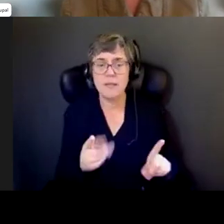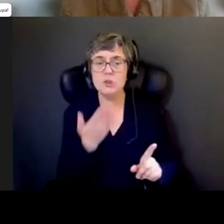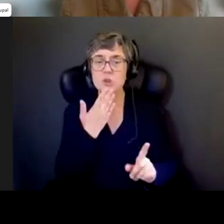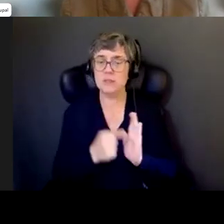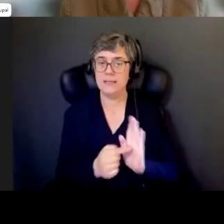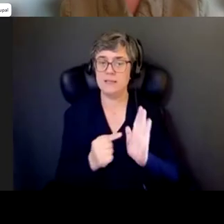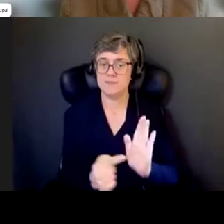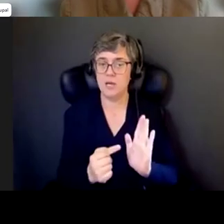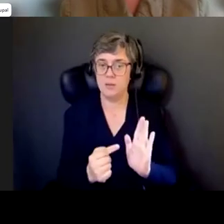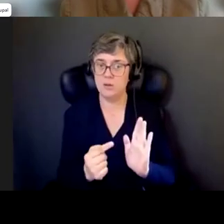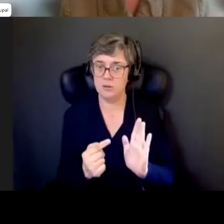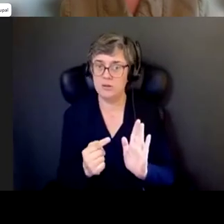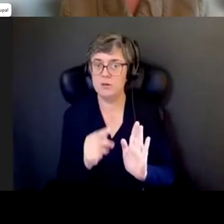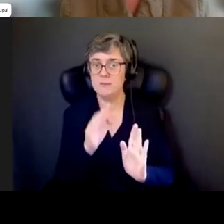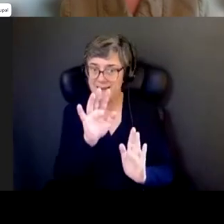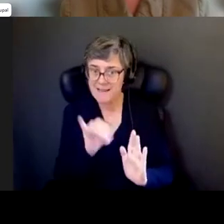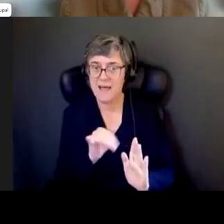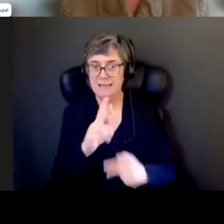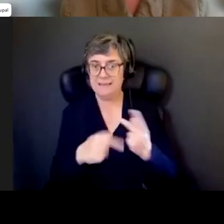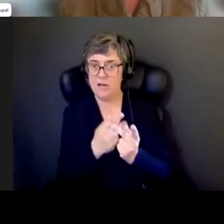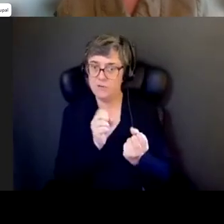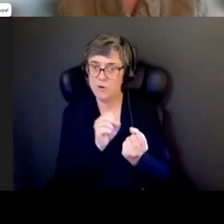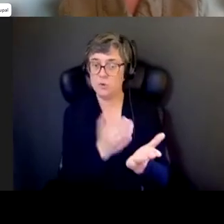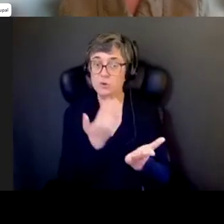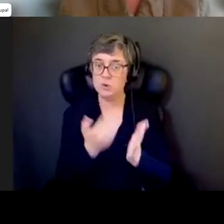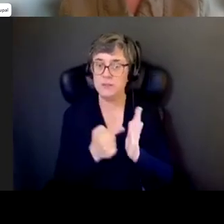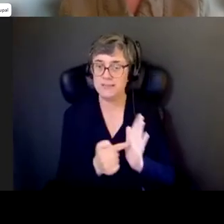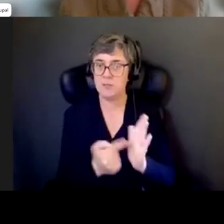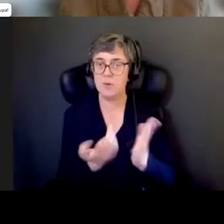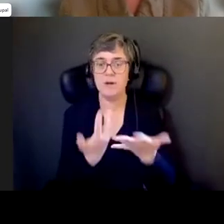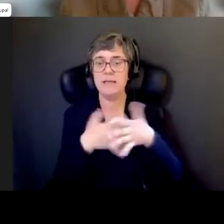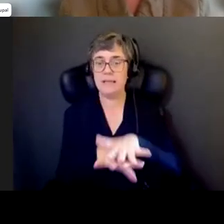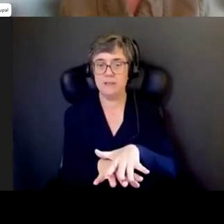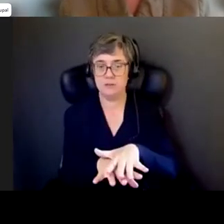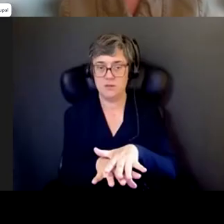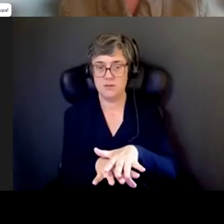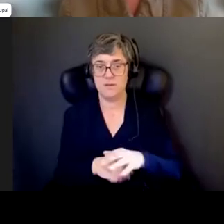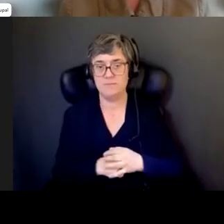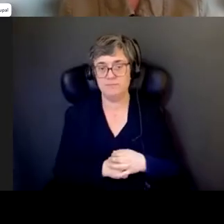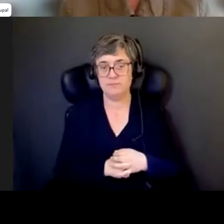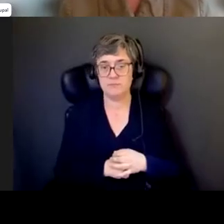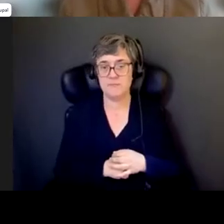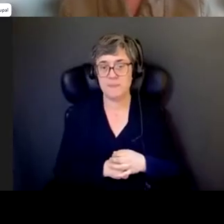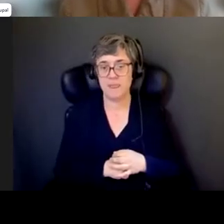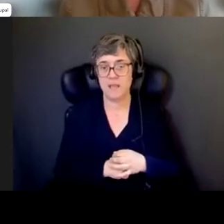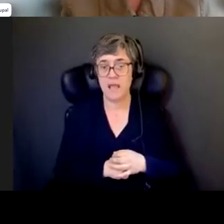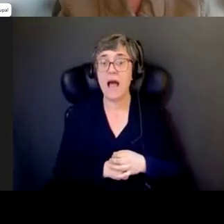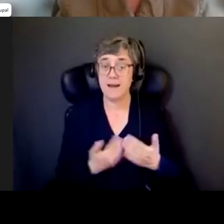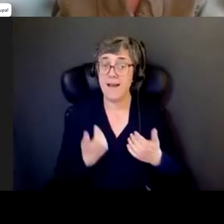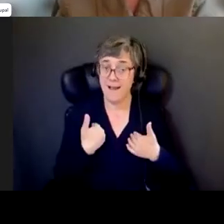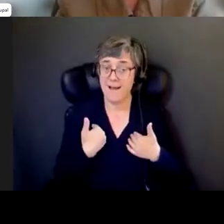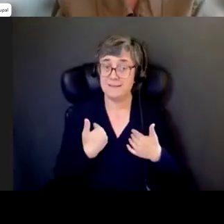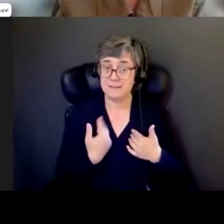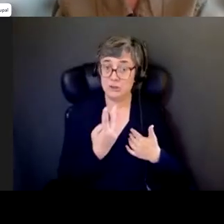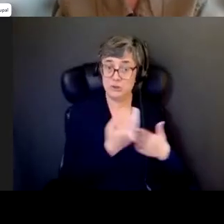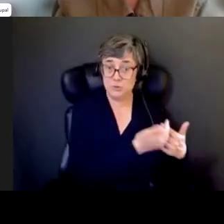consultations was there were two separate consultations, and the only one who was at both consultations was Dawn Canada, right? So it's a good example of places